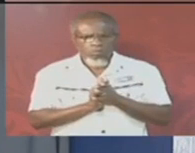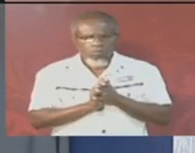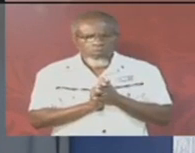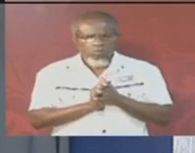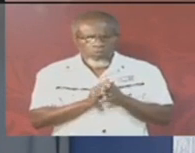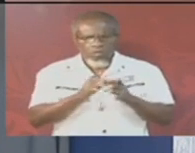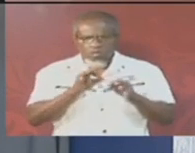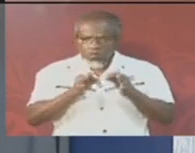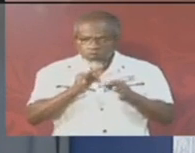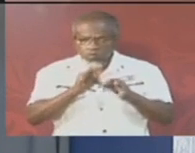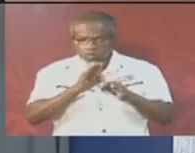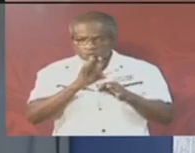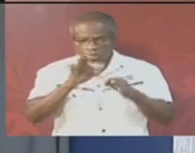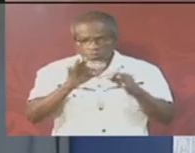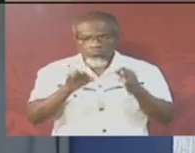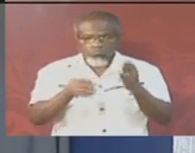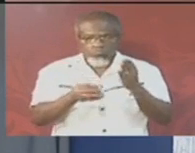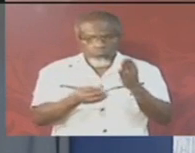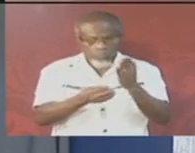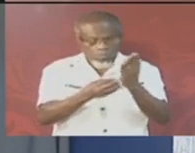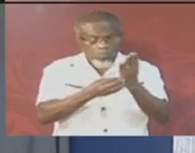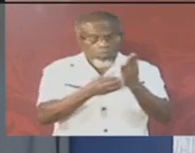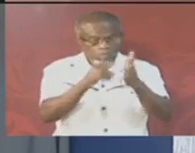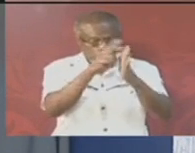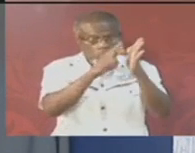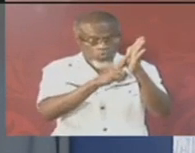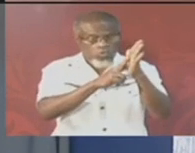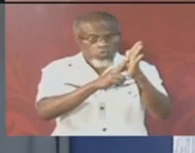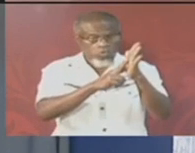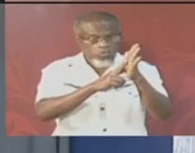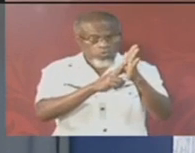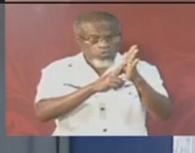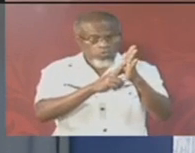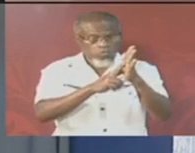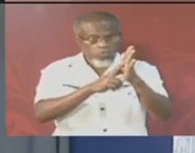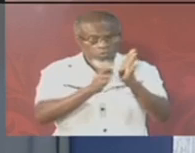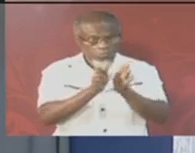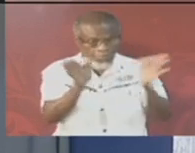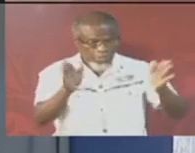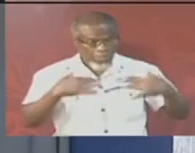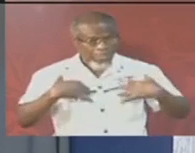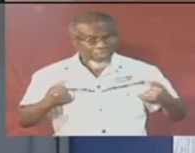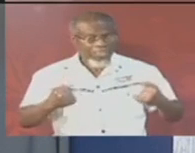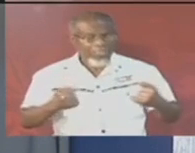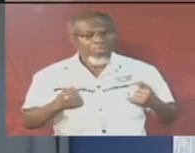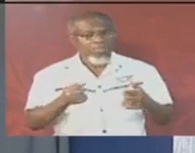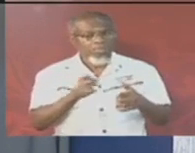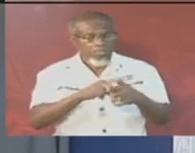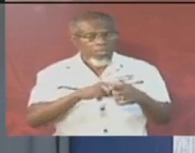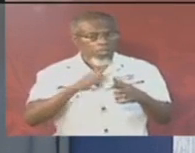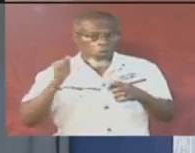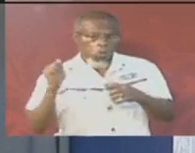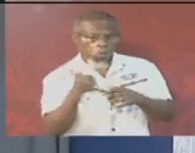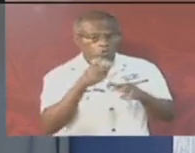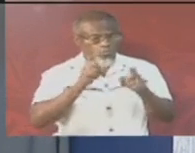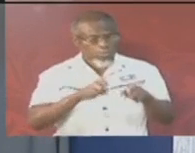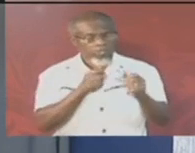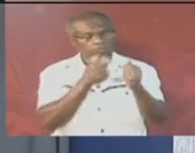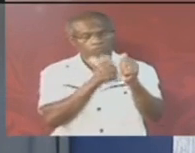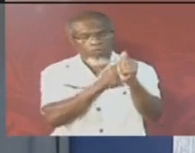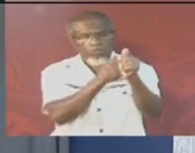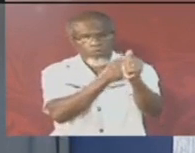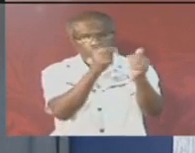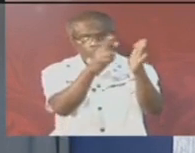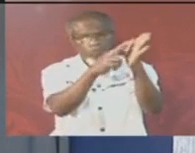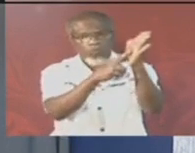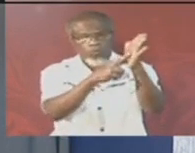health measures by everyone is really the response that is needed. Everyone needs to do the things that will help to reduce spread,